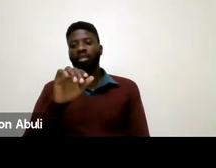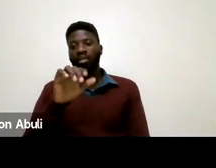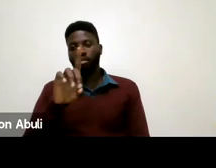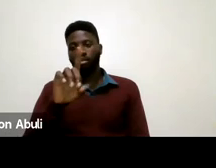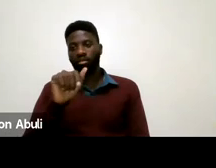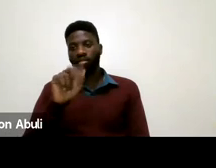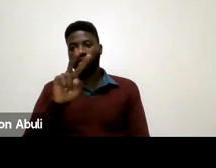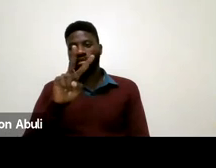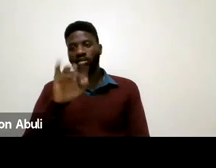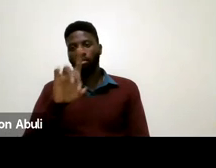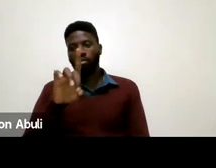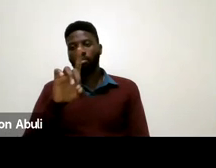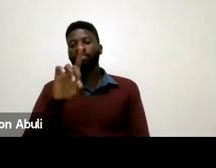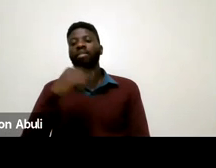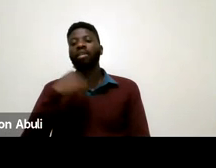it good